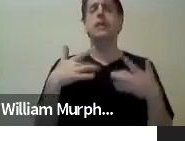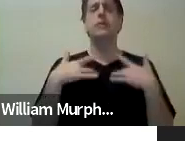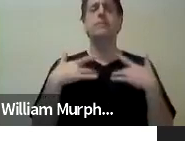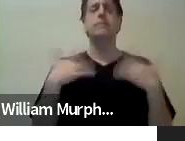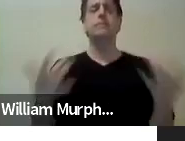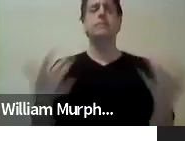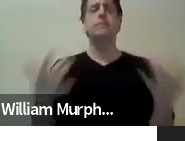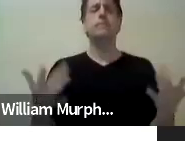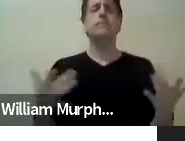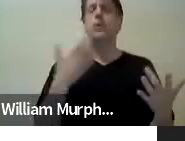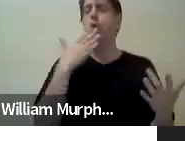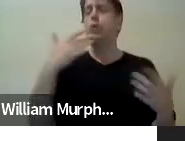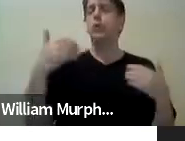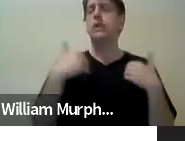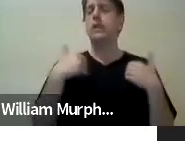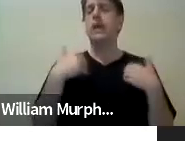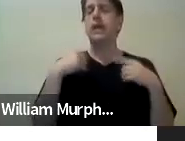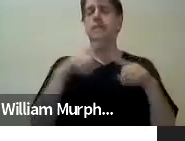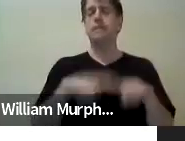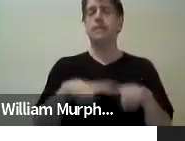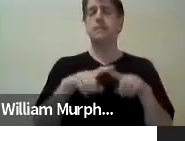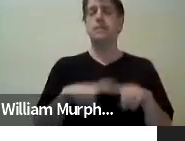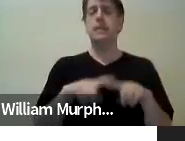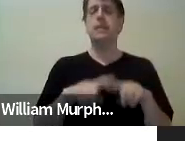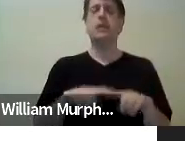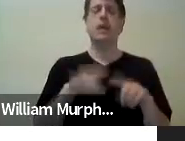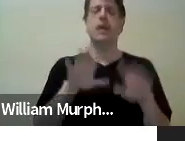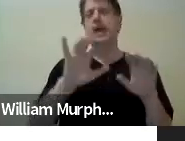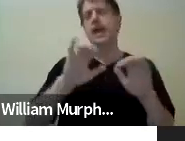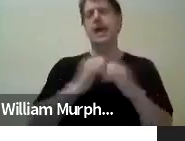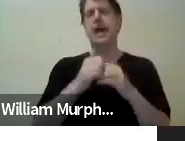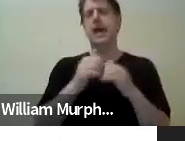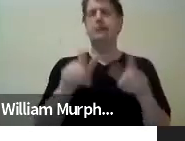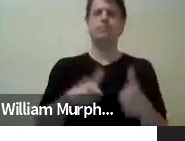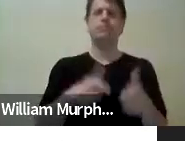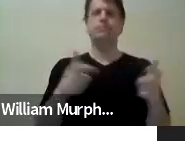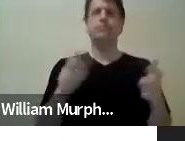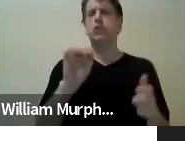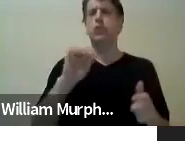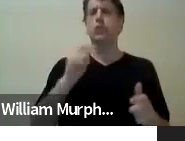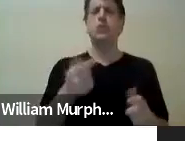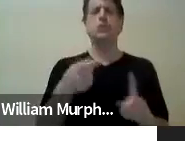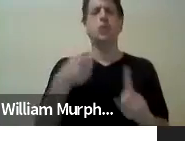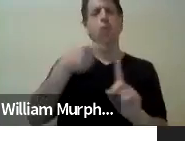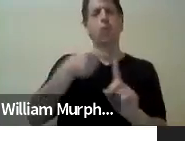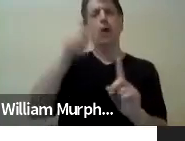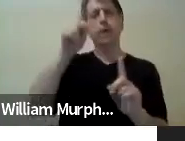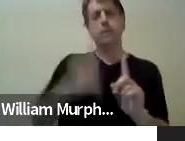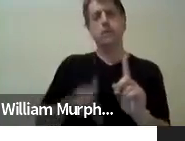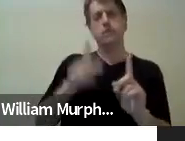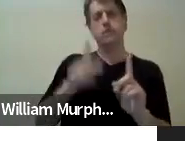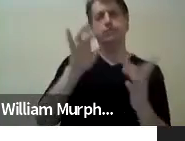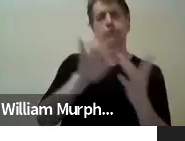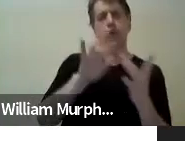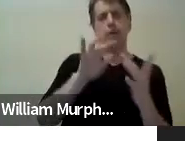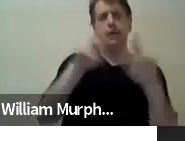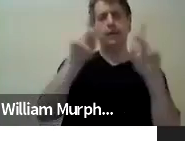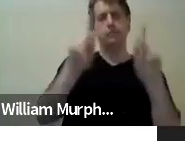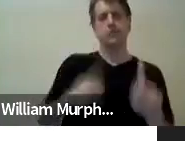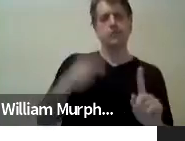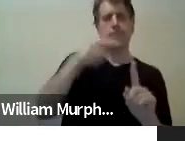is good to have, depending on the size of your organization, is a point person who will frequently be the one to